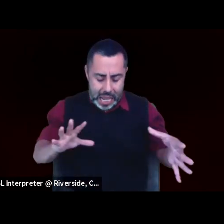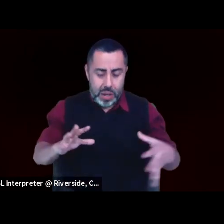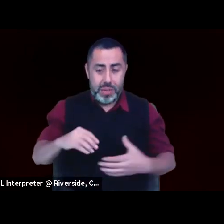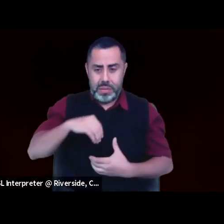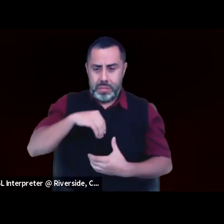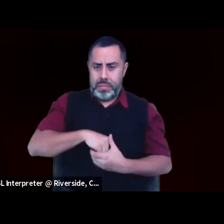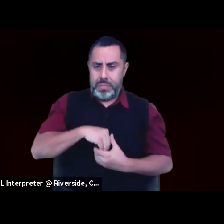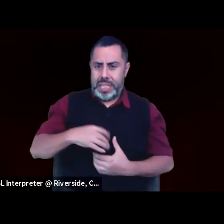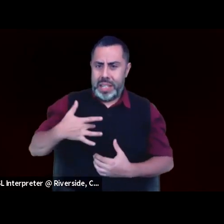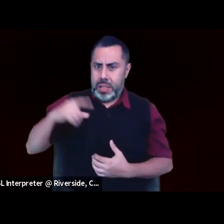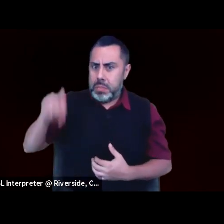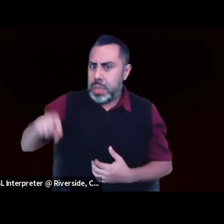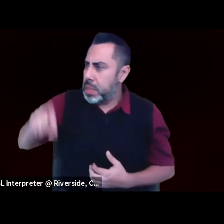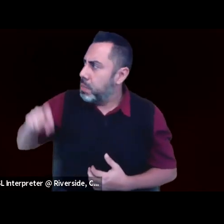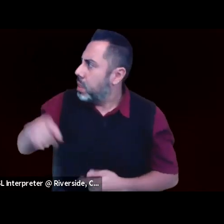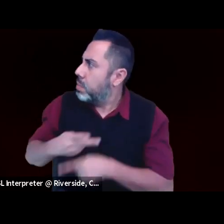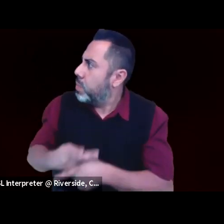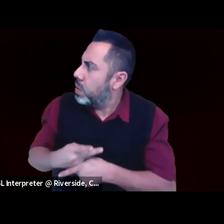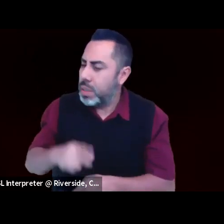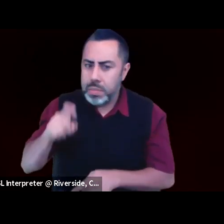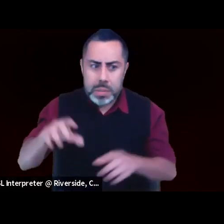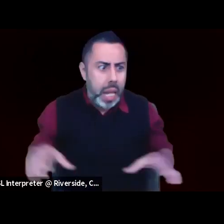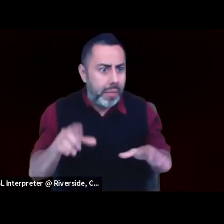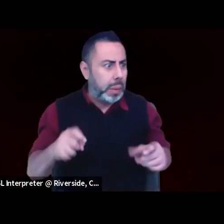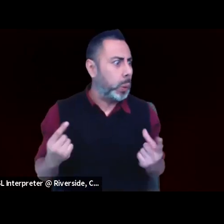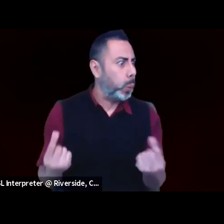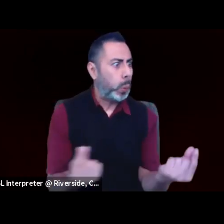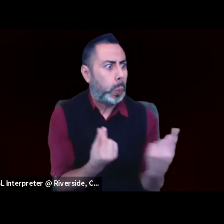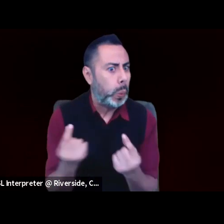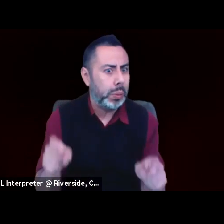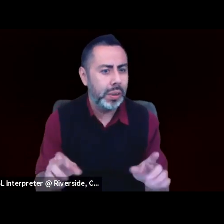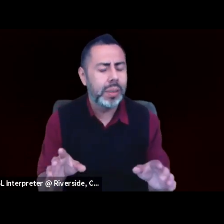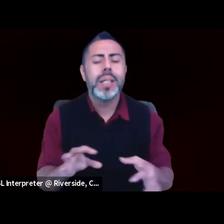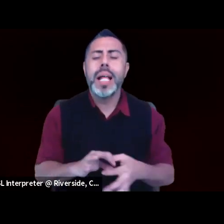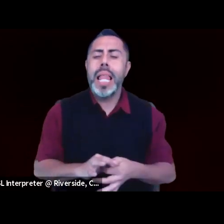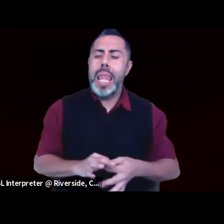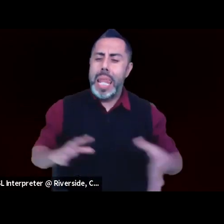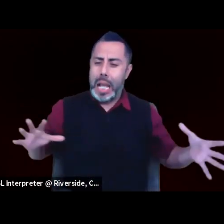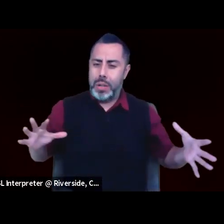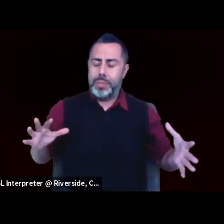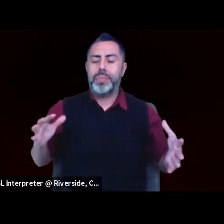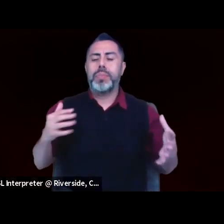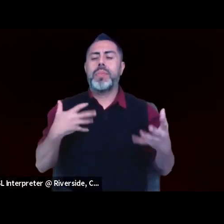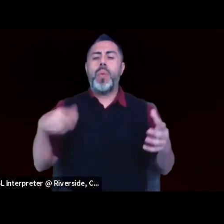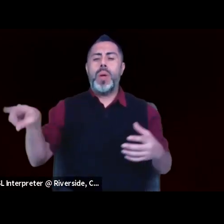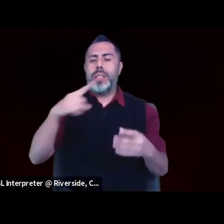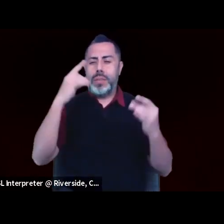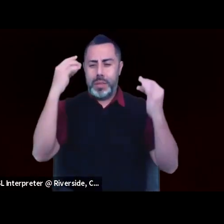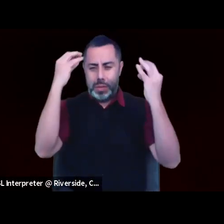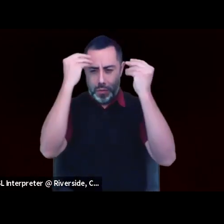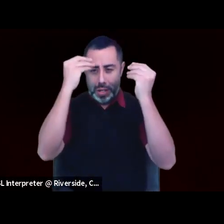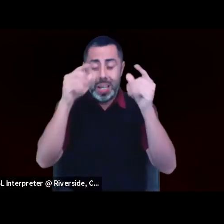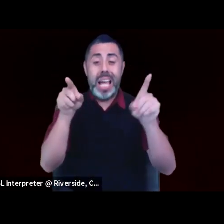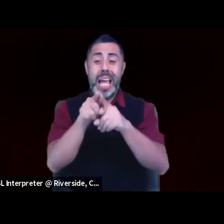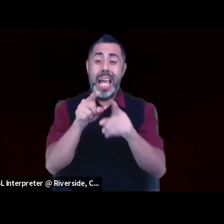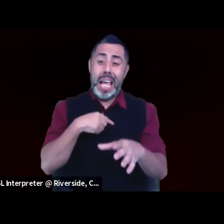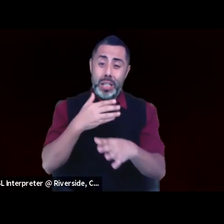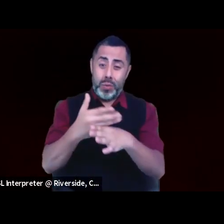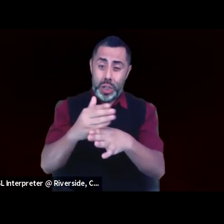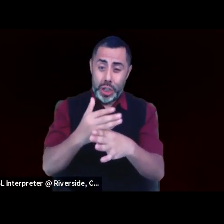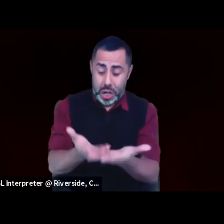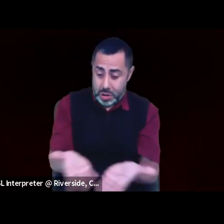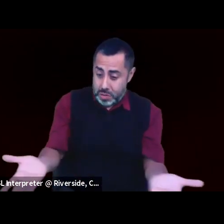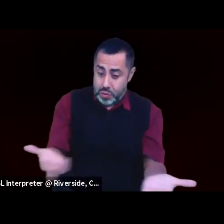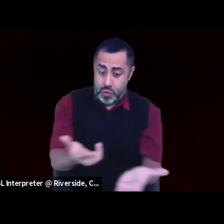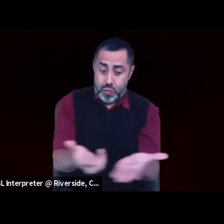be active at this time. And I just want to reflect on that, that as we share these resources, is to give us all space to breathe.